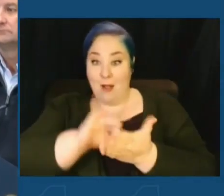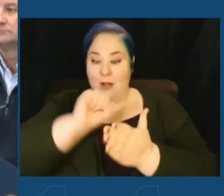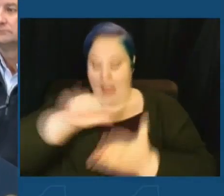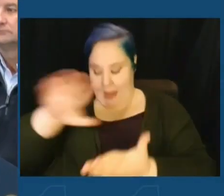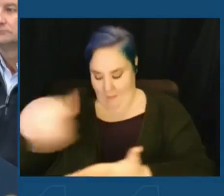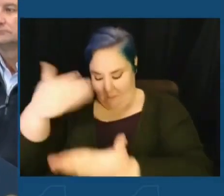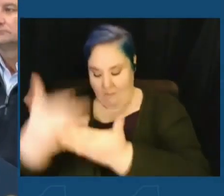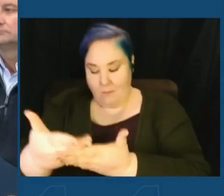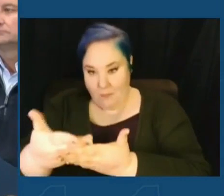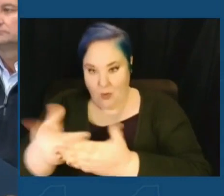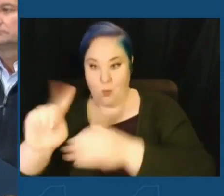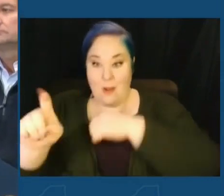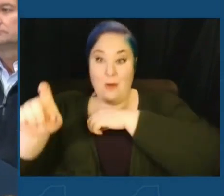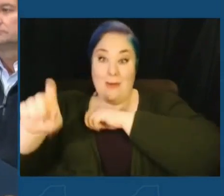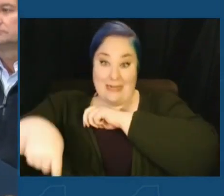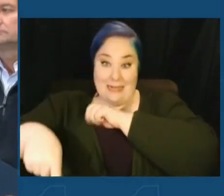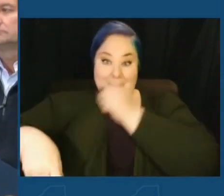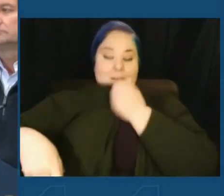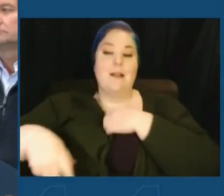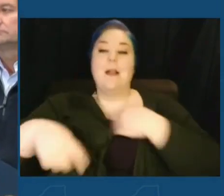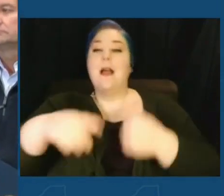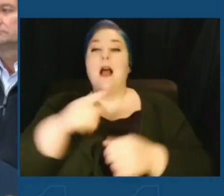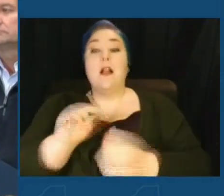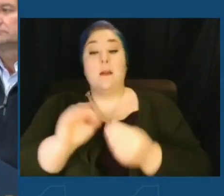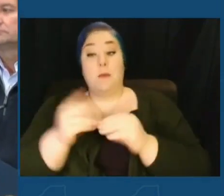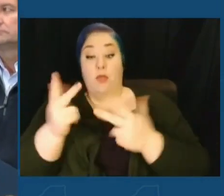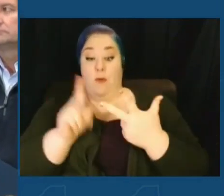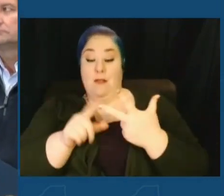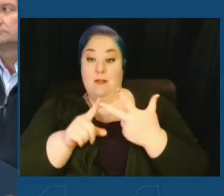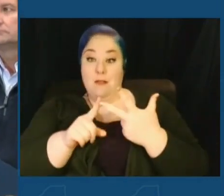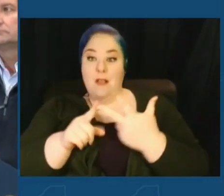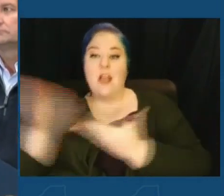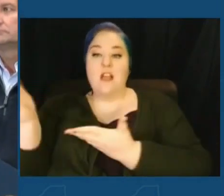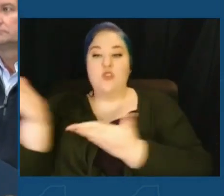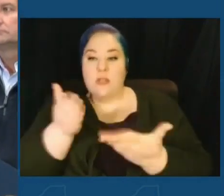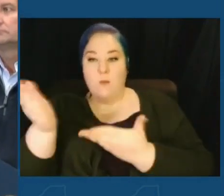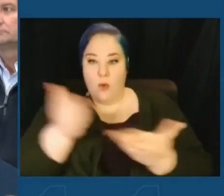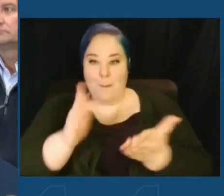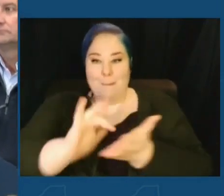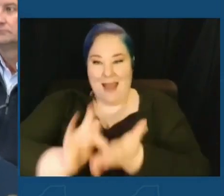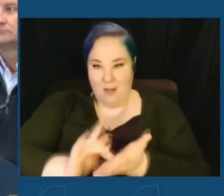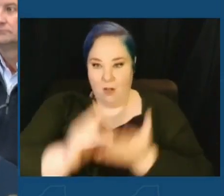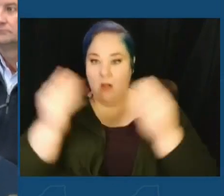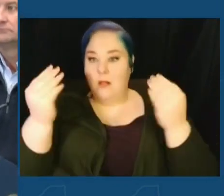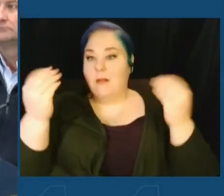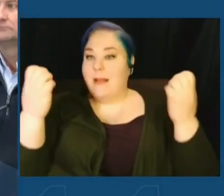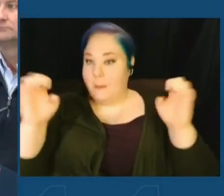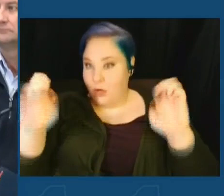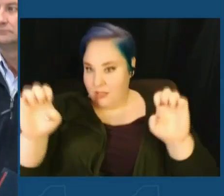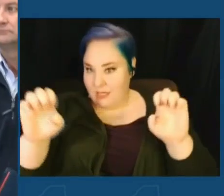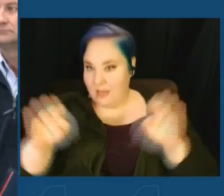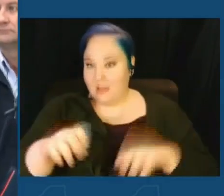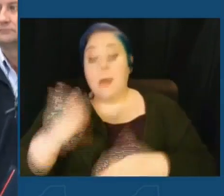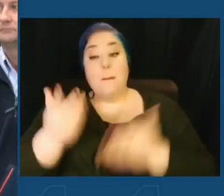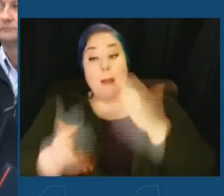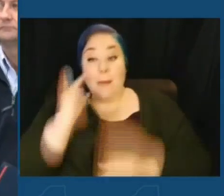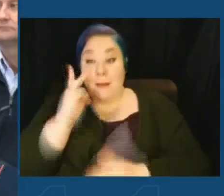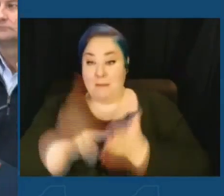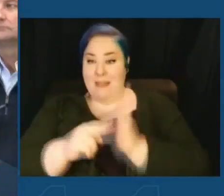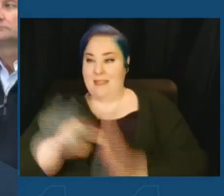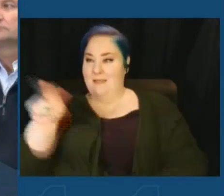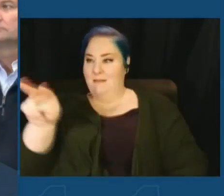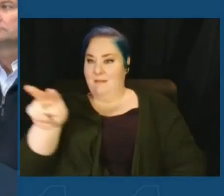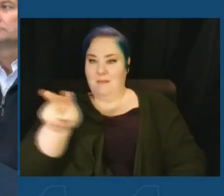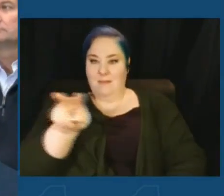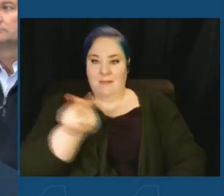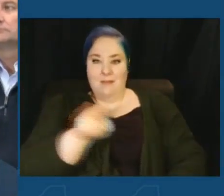be. Number three, transporting emergency medical calls. That might mean that people see a plow passing their residential